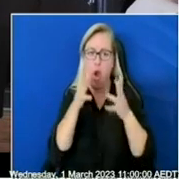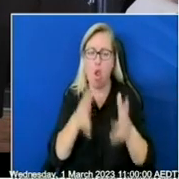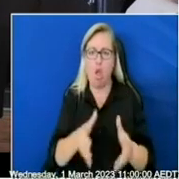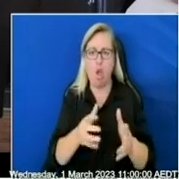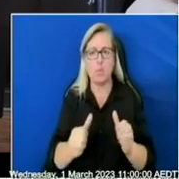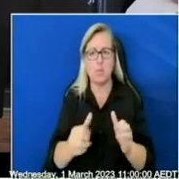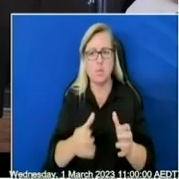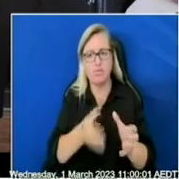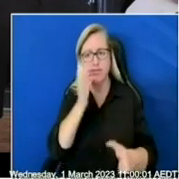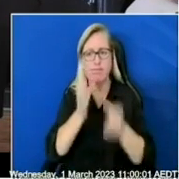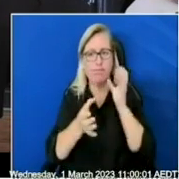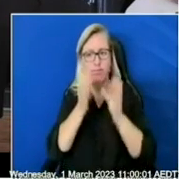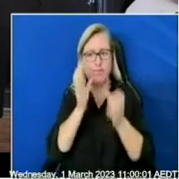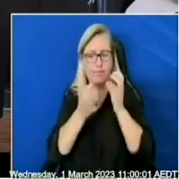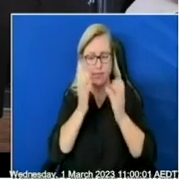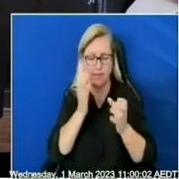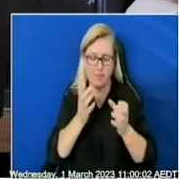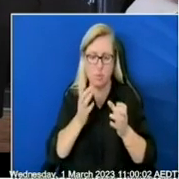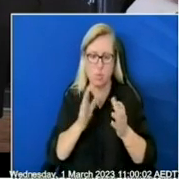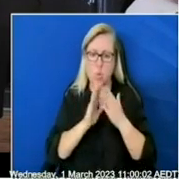Our aunties lost their kids.